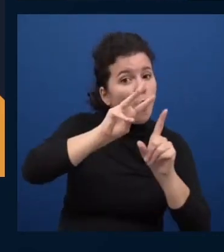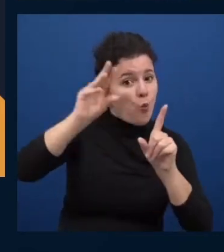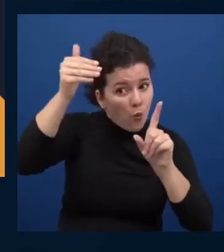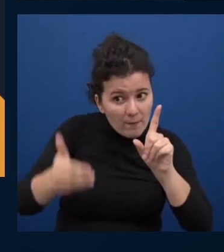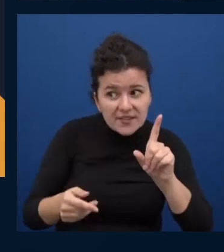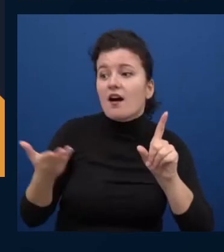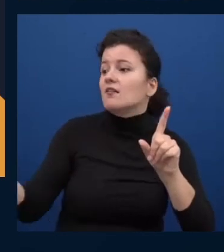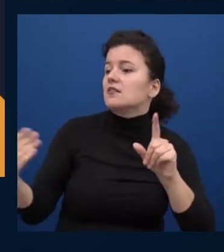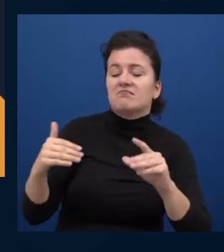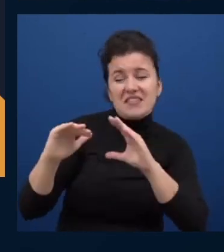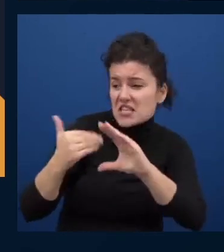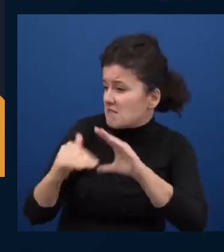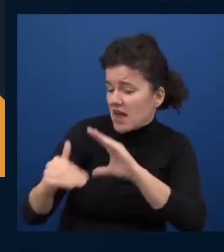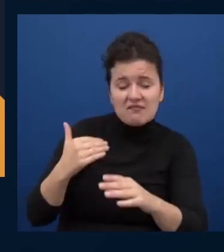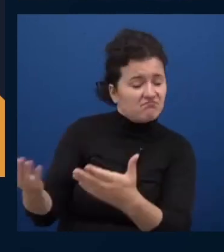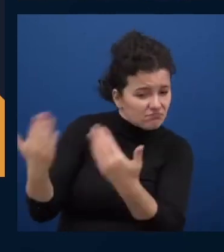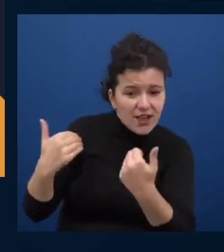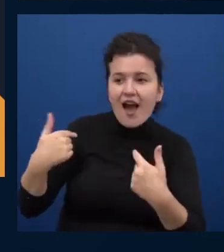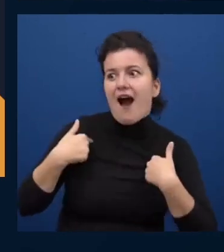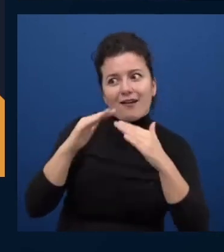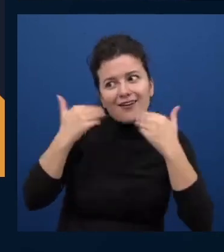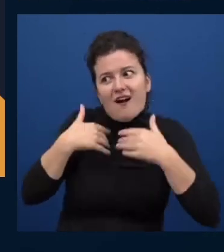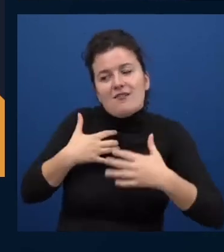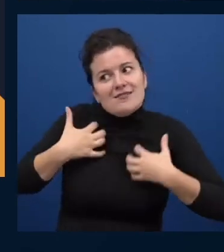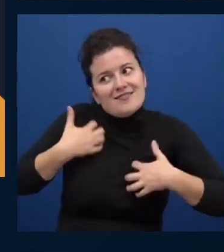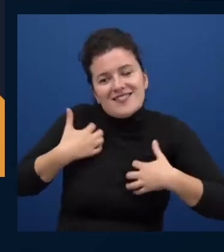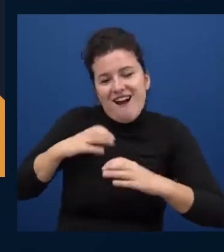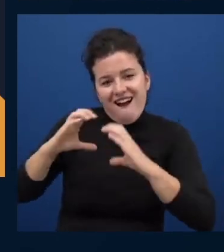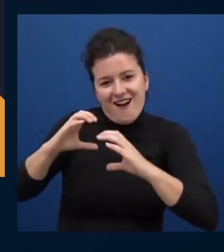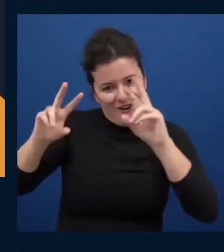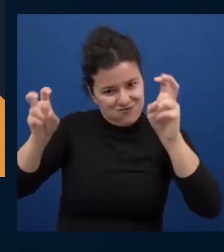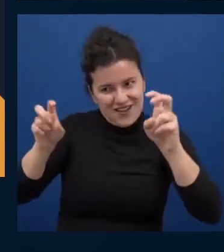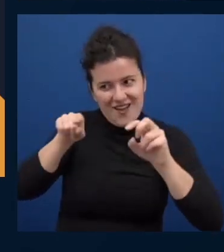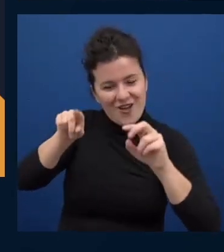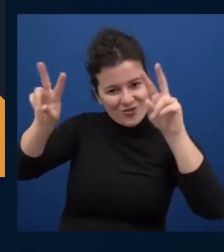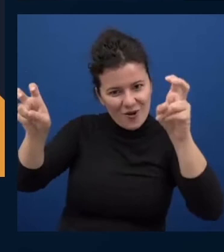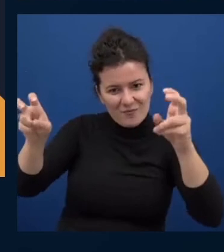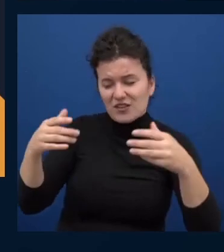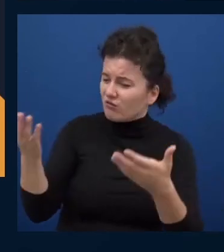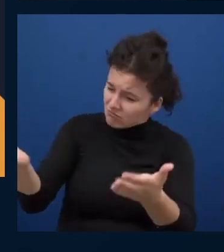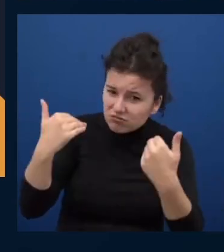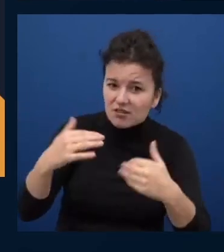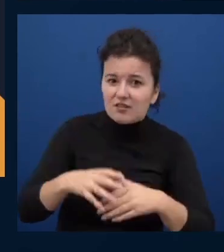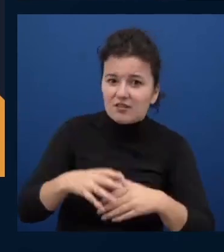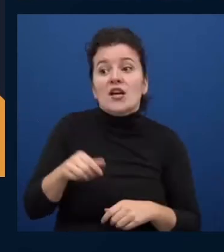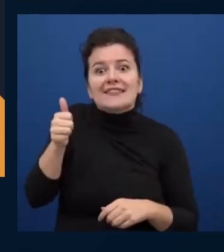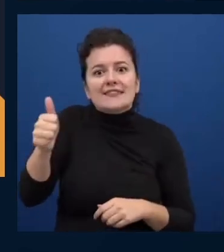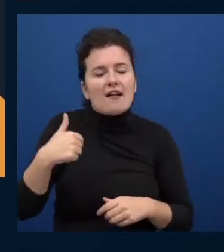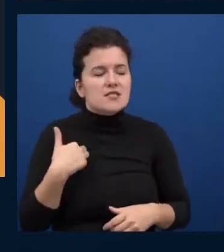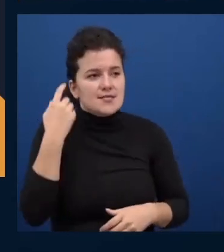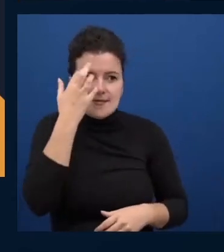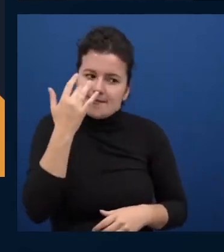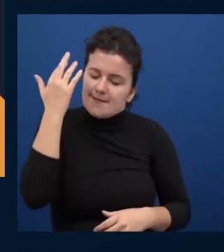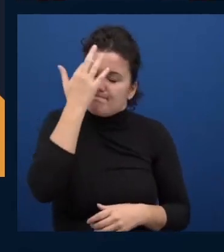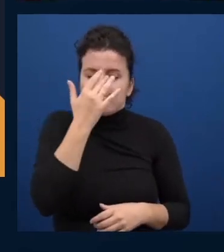available to talk, and I love to talk about this. I'm really passionate about it. And don't worry about this. This is going to be a process